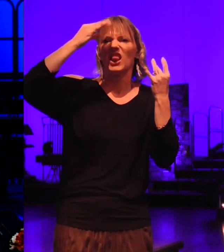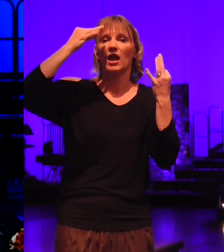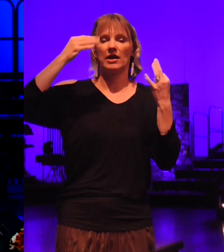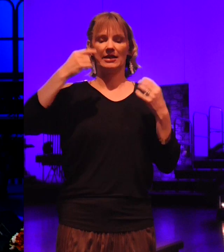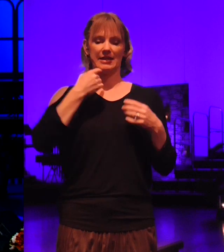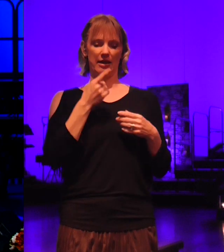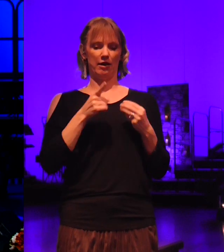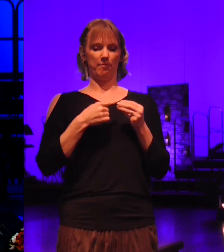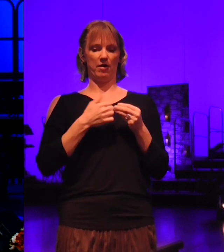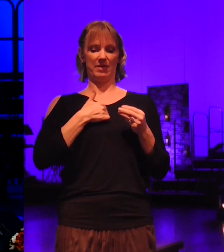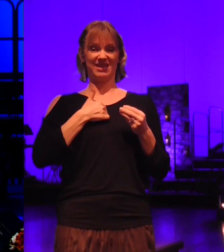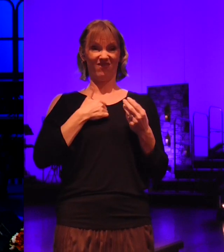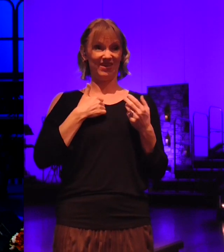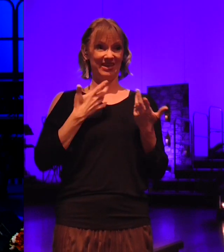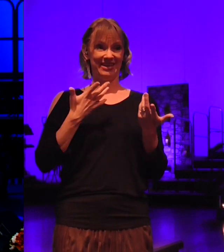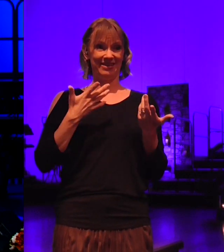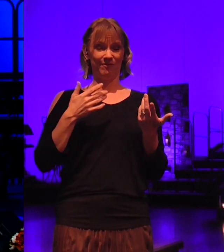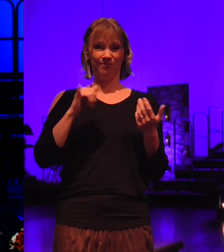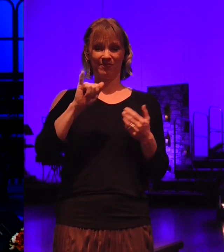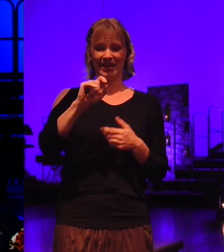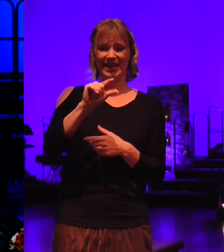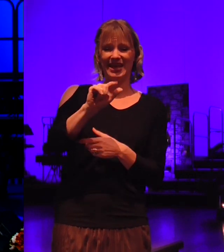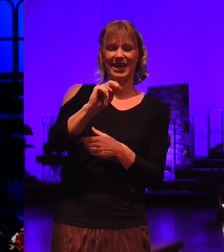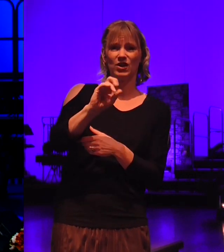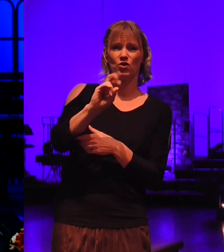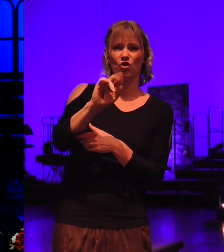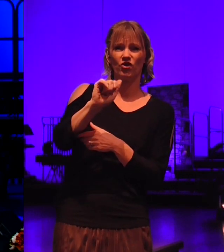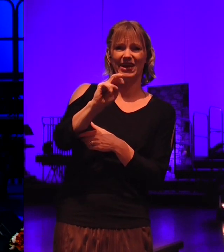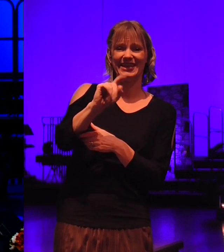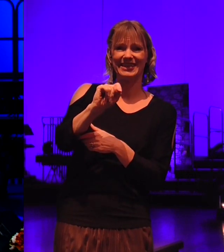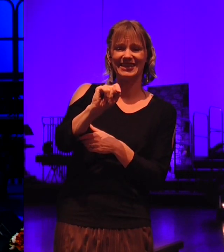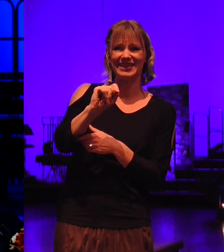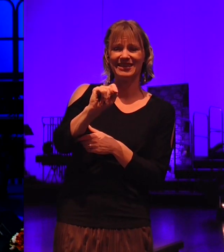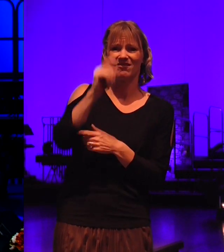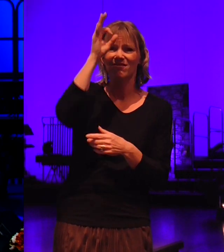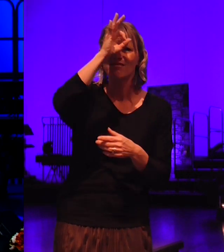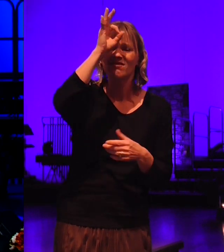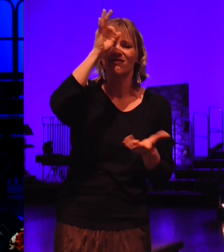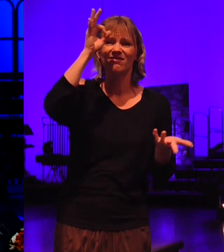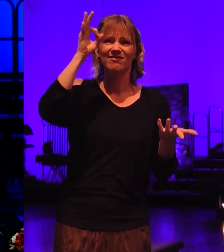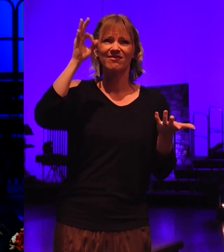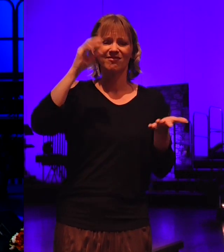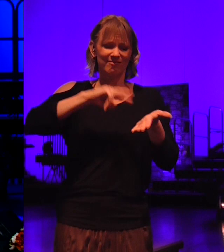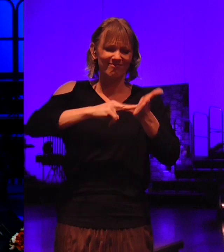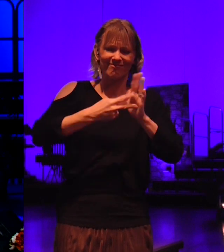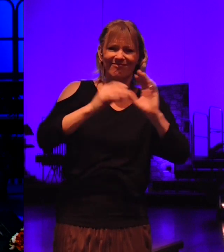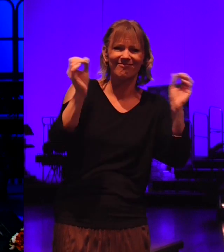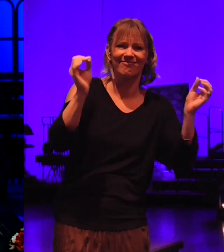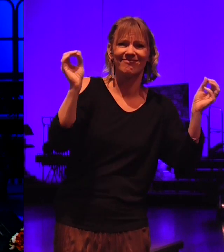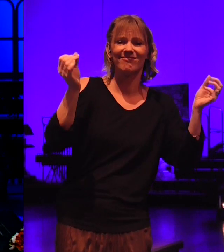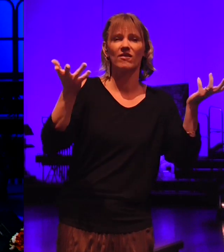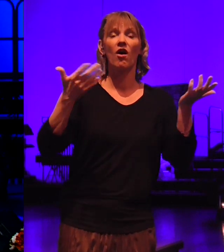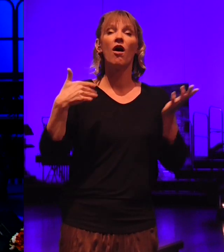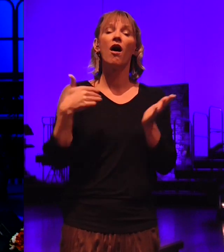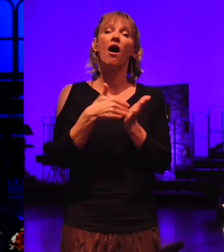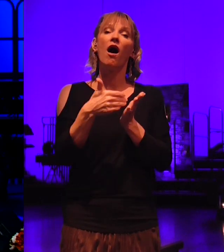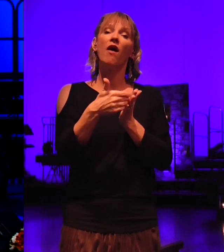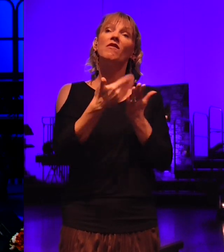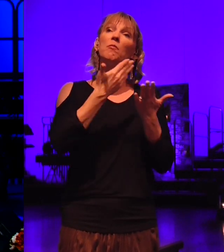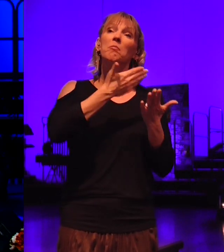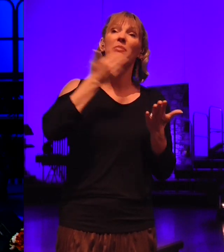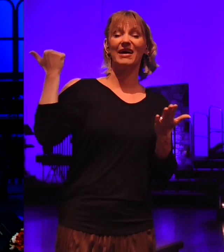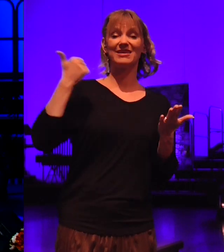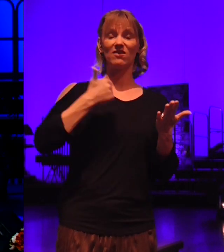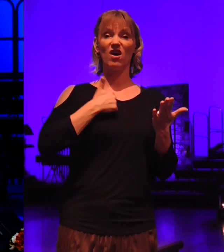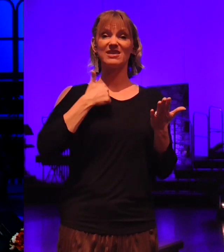say this about myself, ignorant and meaningless. Way too often, we withhold the best of